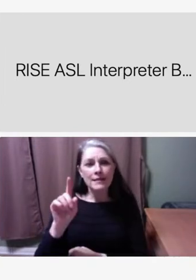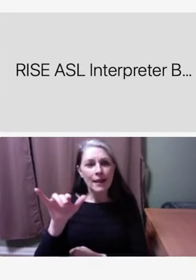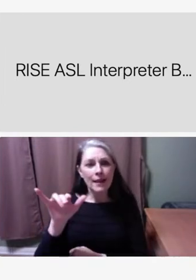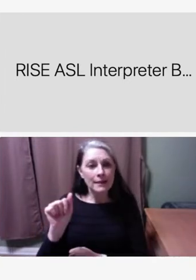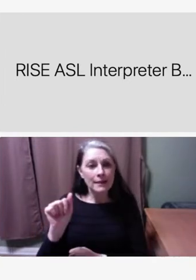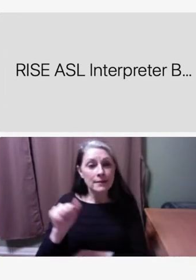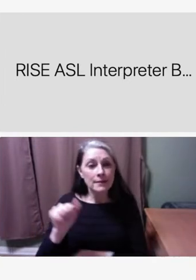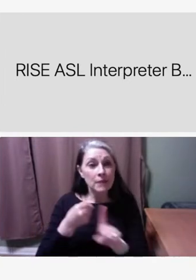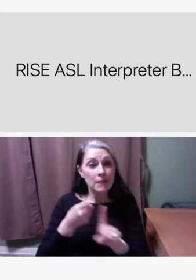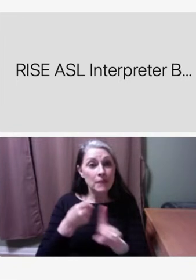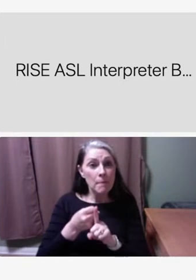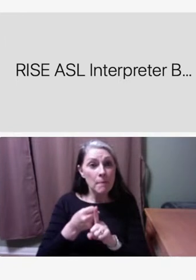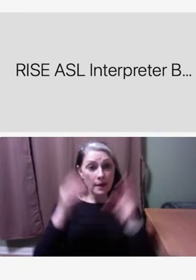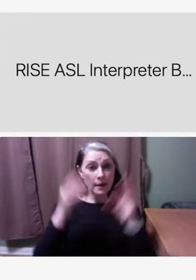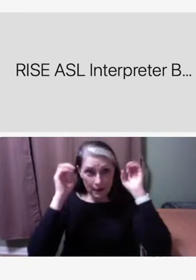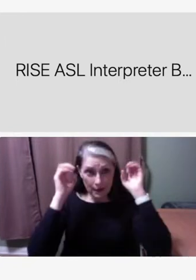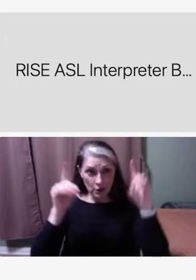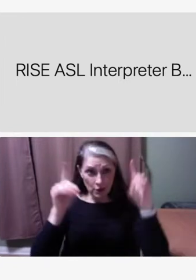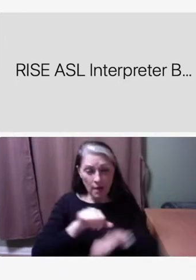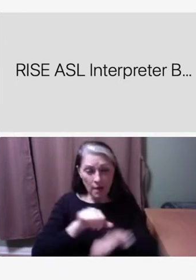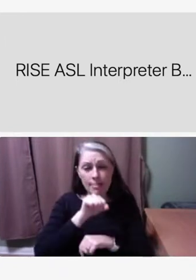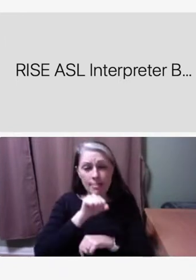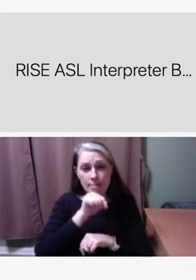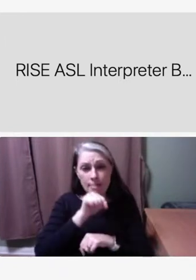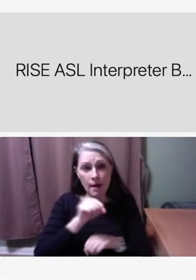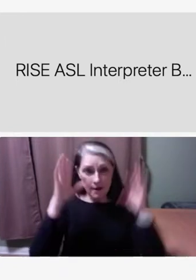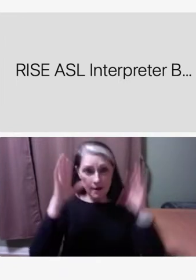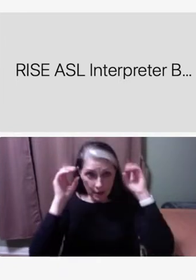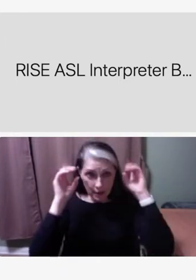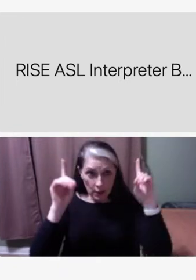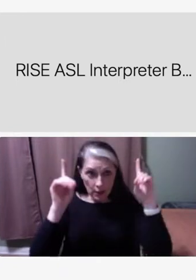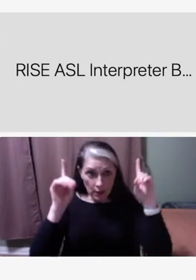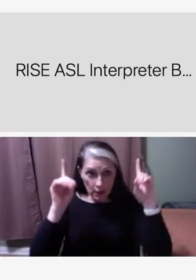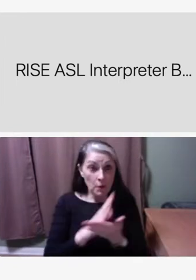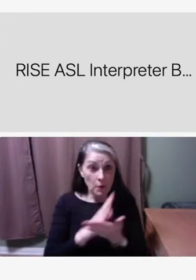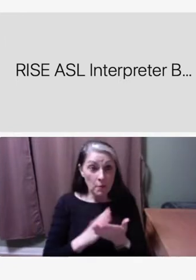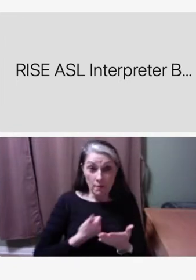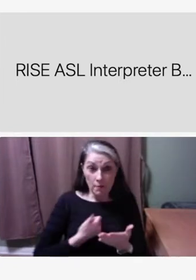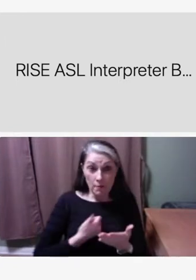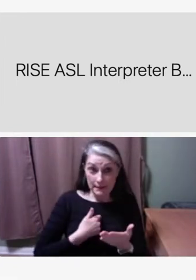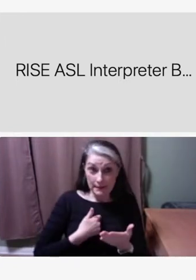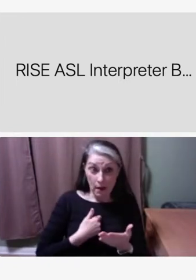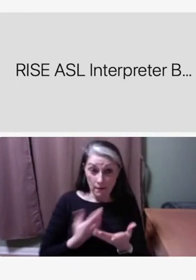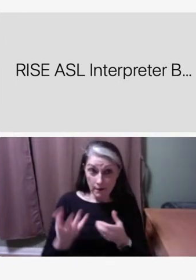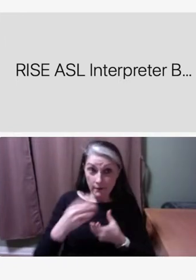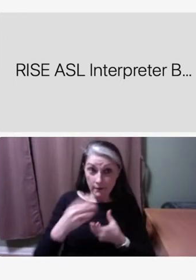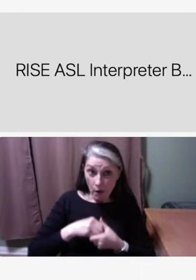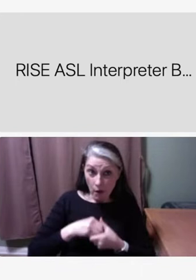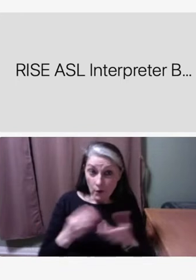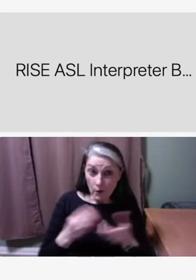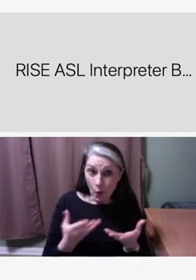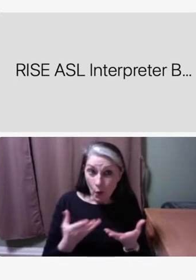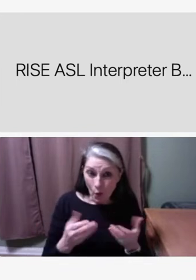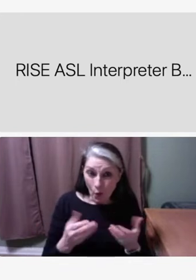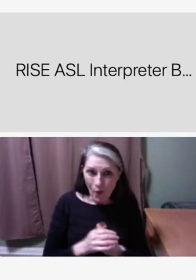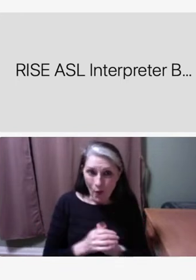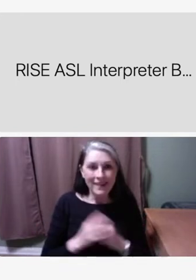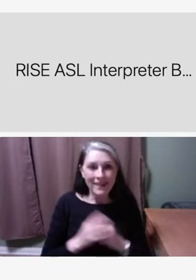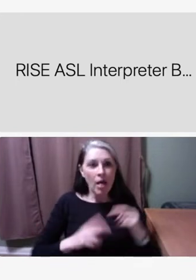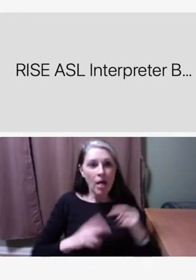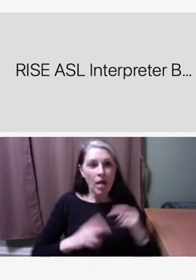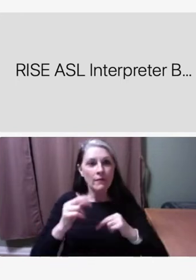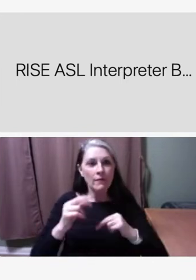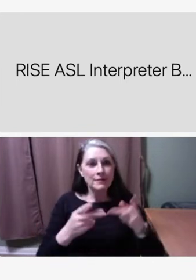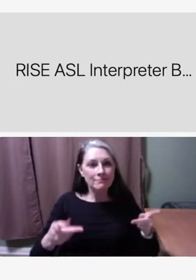love education, but the part that I get to play a part of is the facilities part. Students do